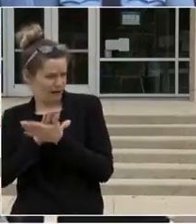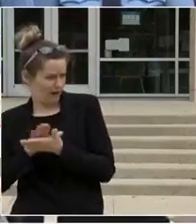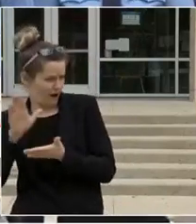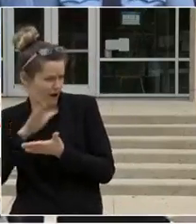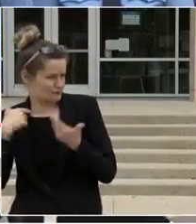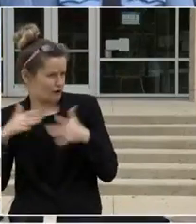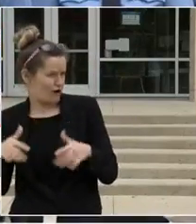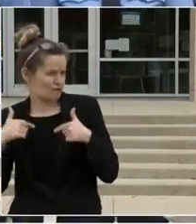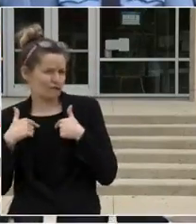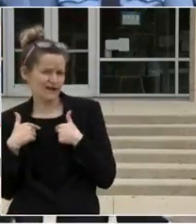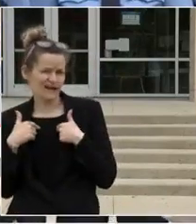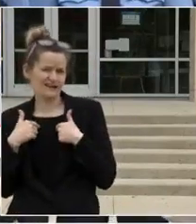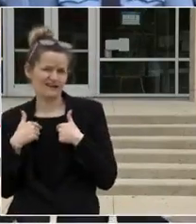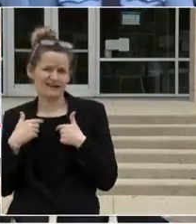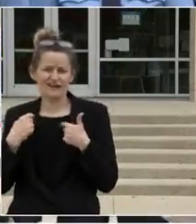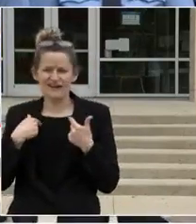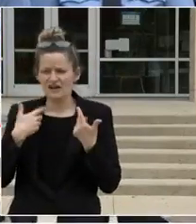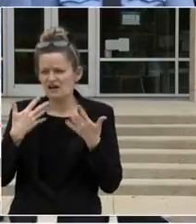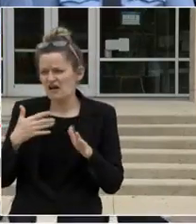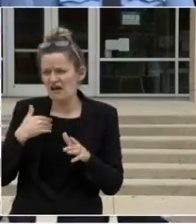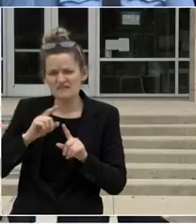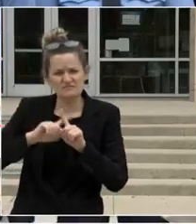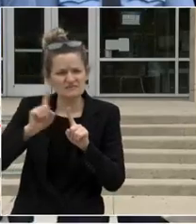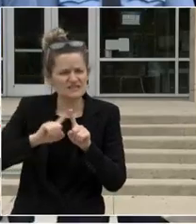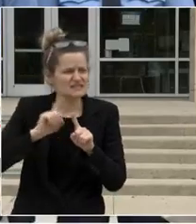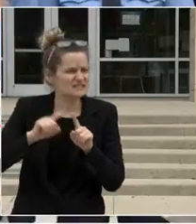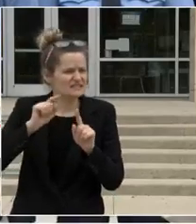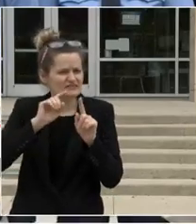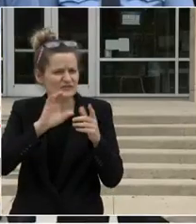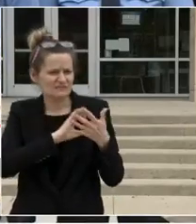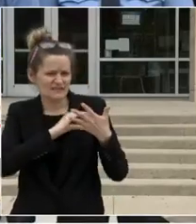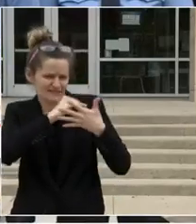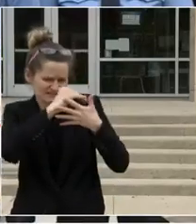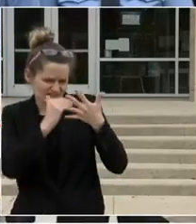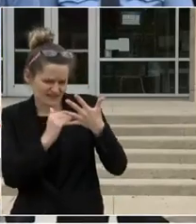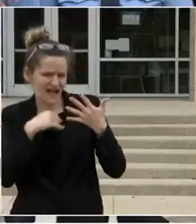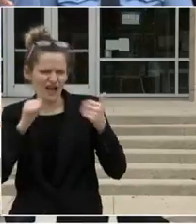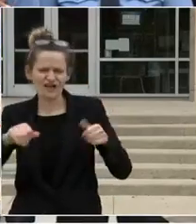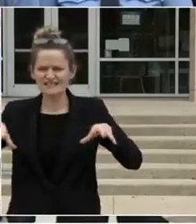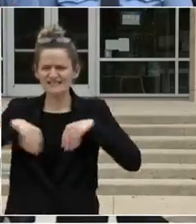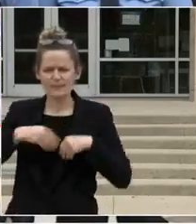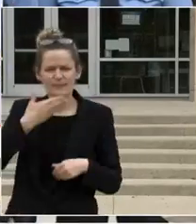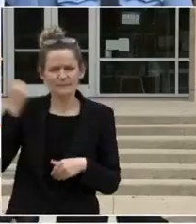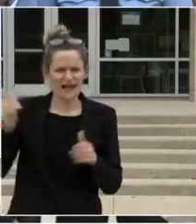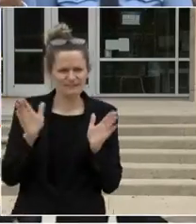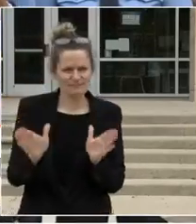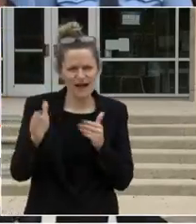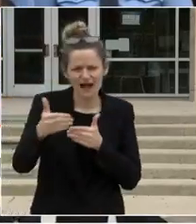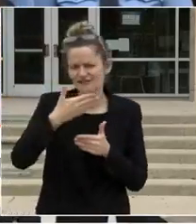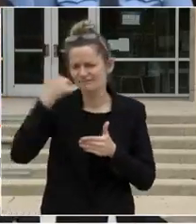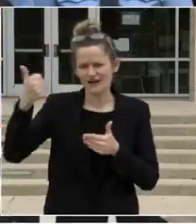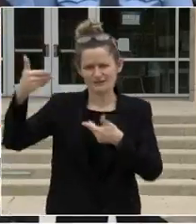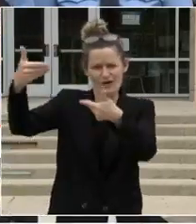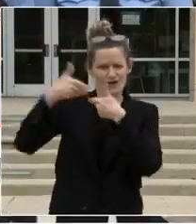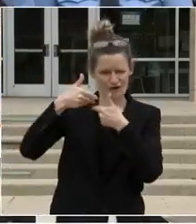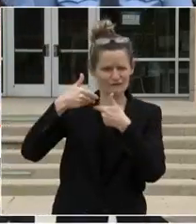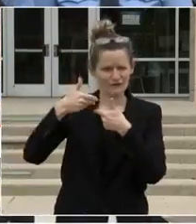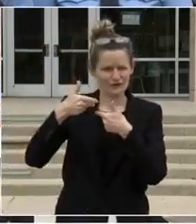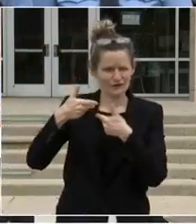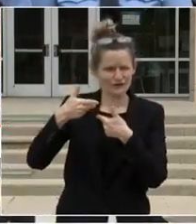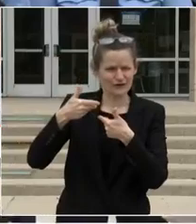police departments that you can choose from, you're going to accept the best package. It's happening right now in corporate America where you have people who